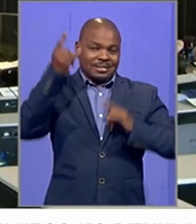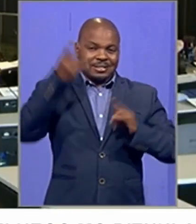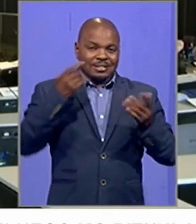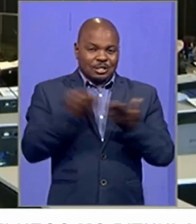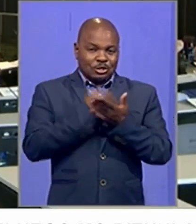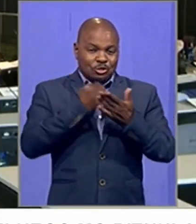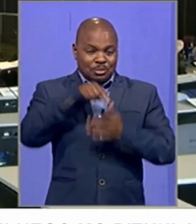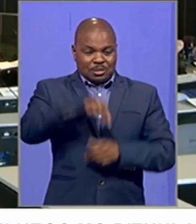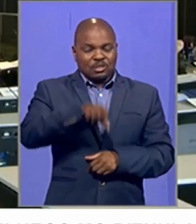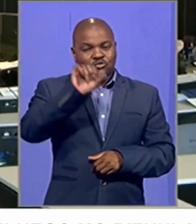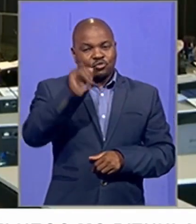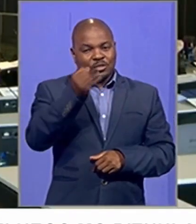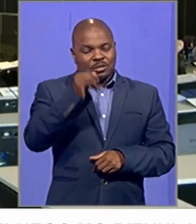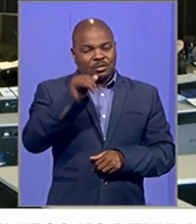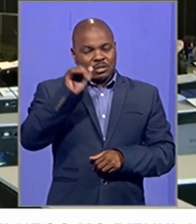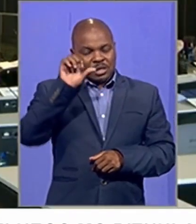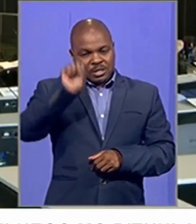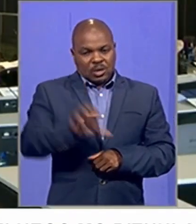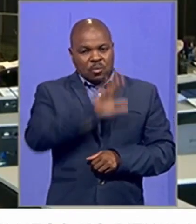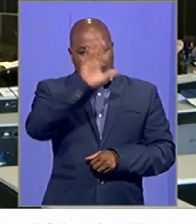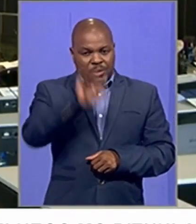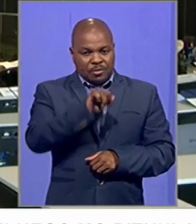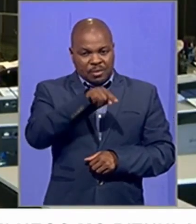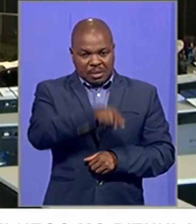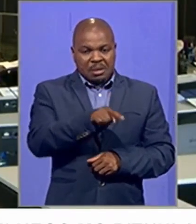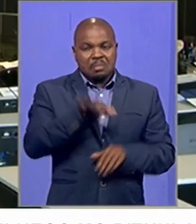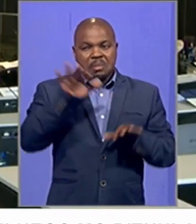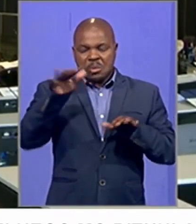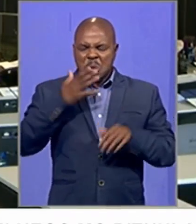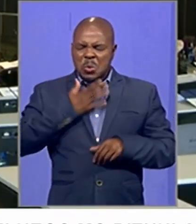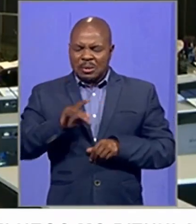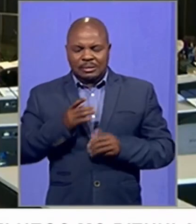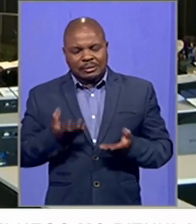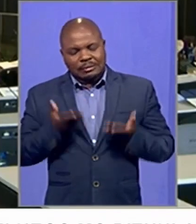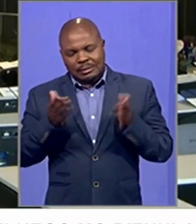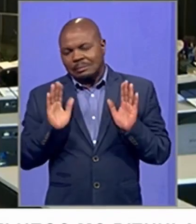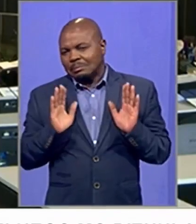decisions. Thank you for attention attention of that have with us. you. Thank I I